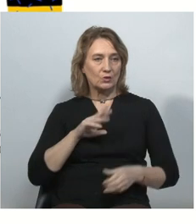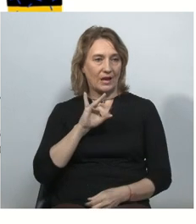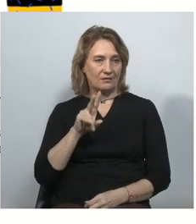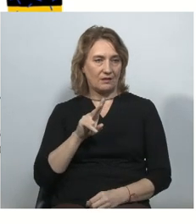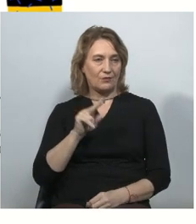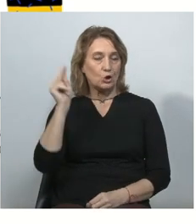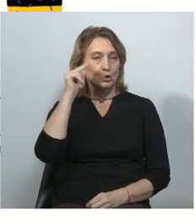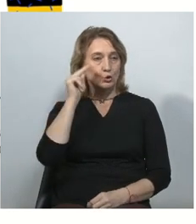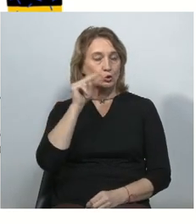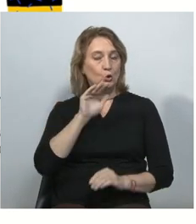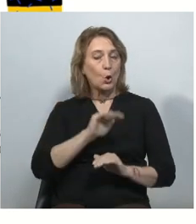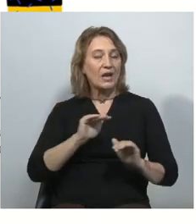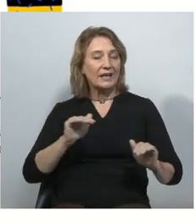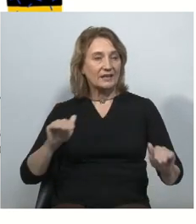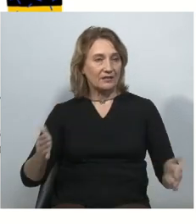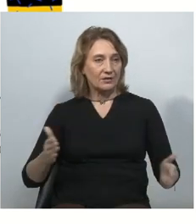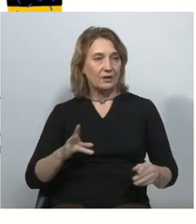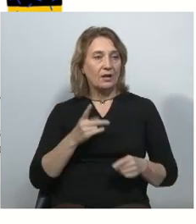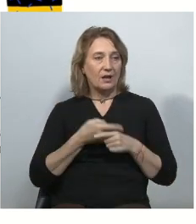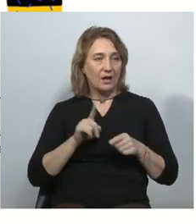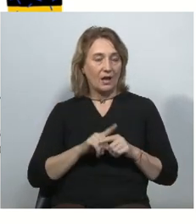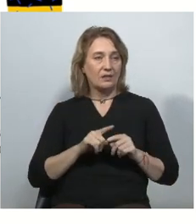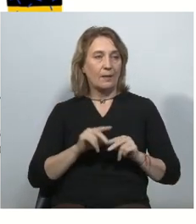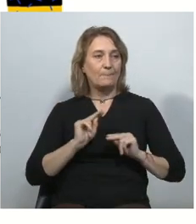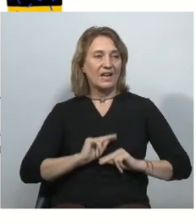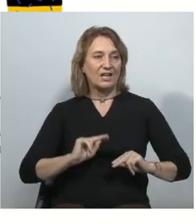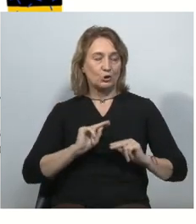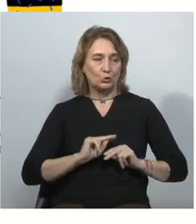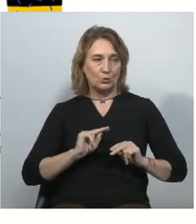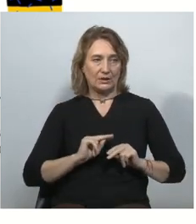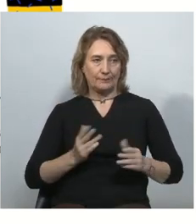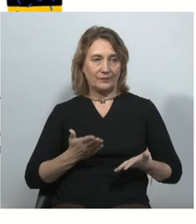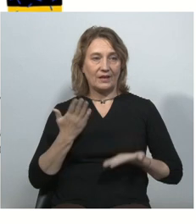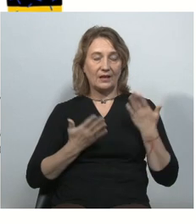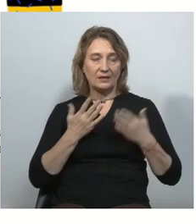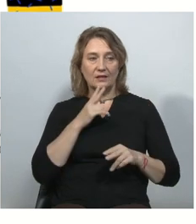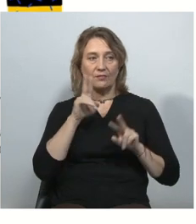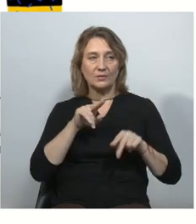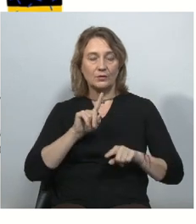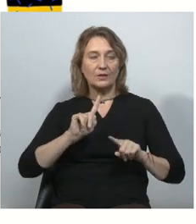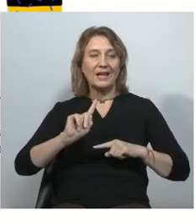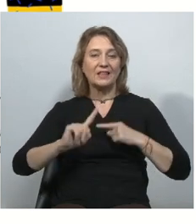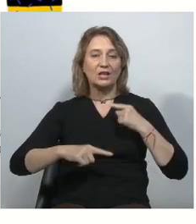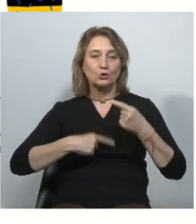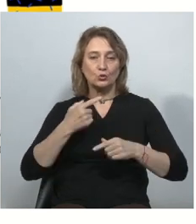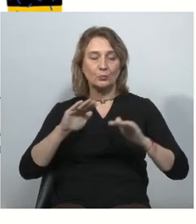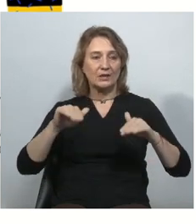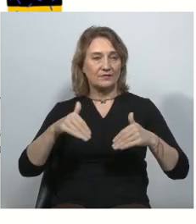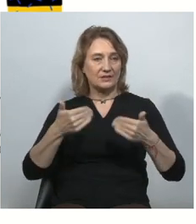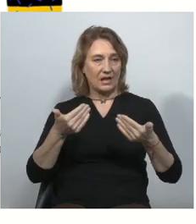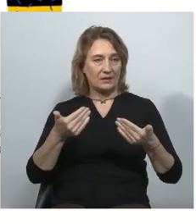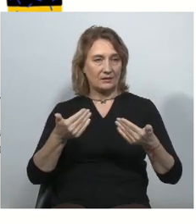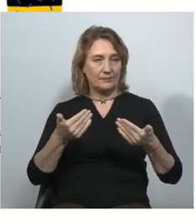school children and students at universities. It really works. If you take a look at the next